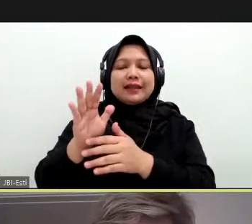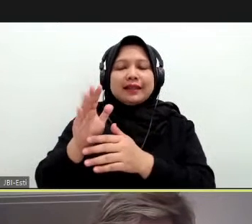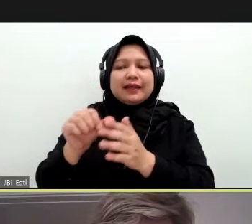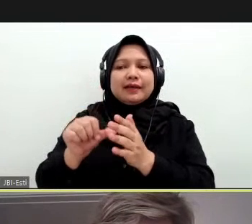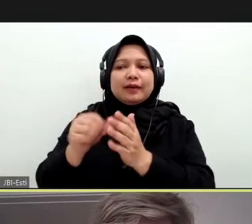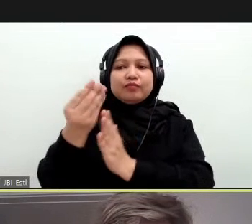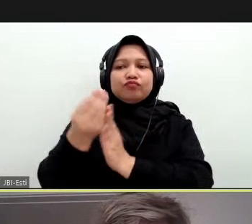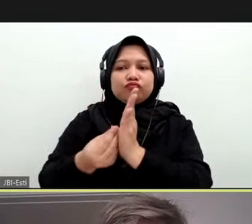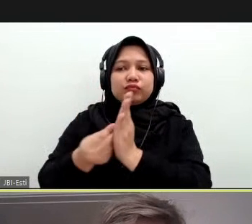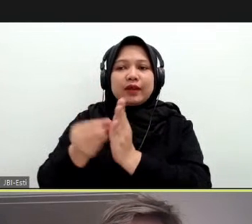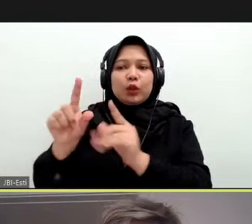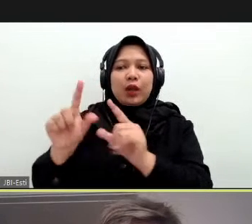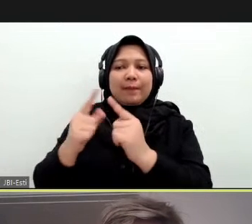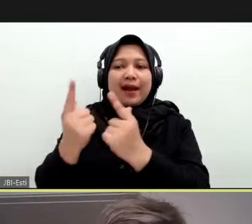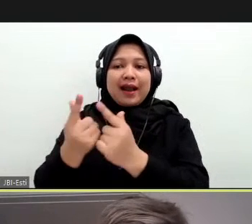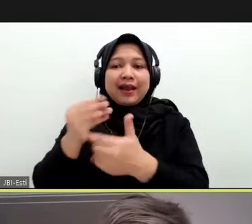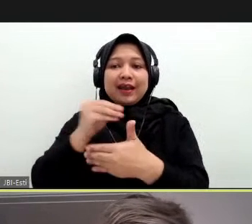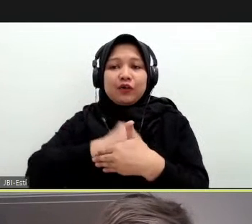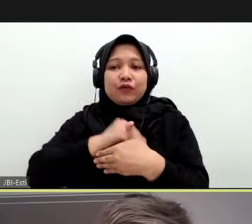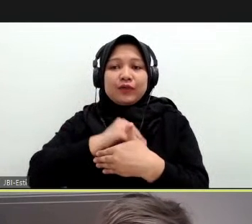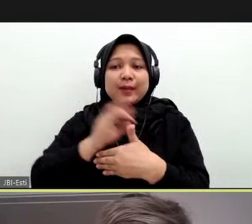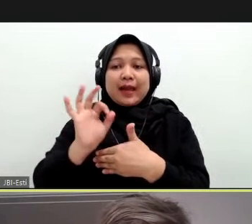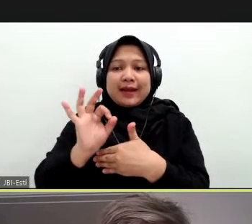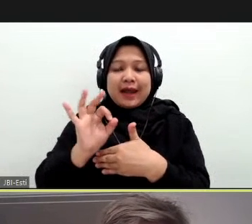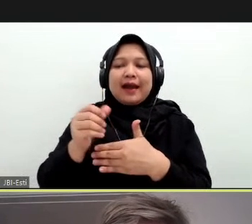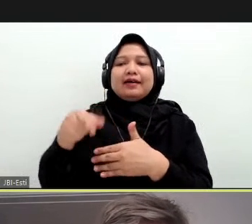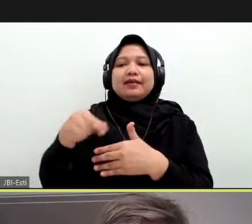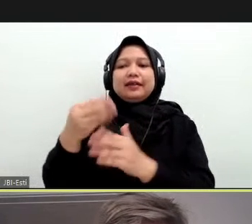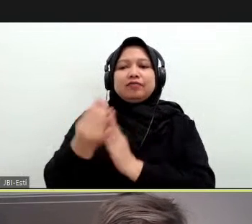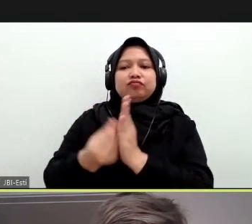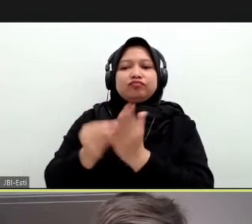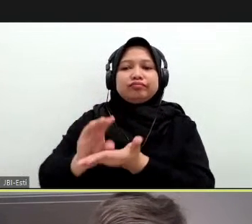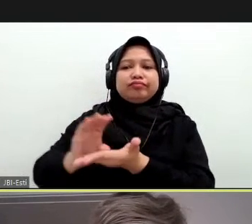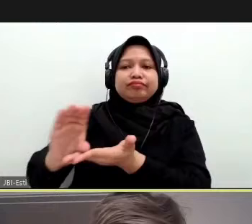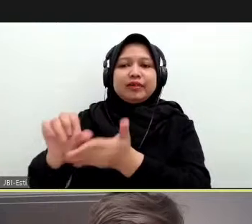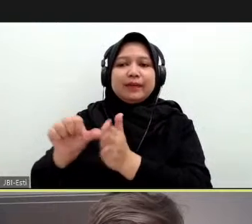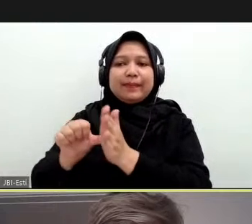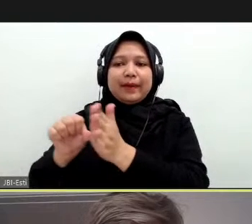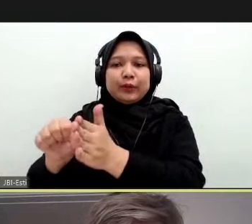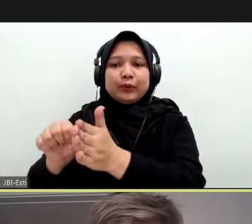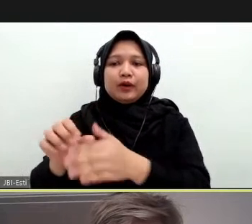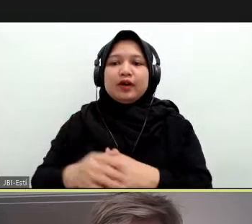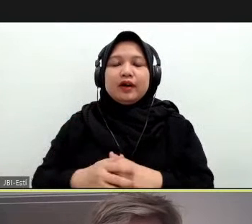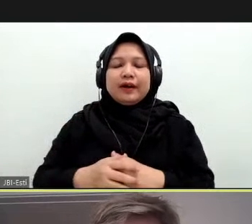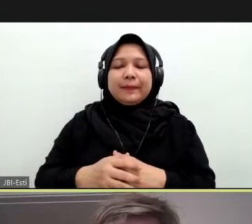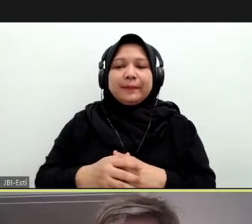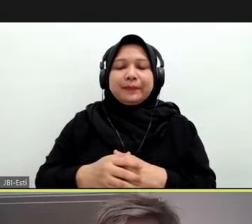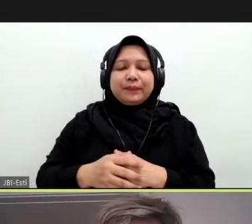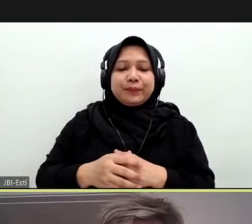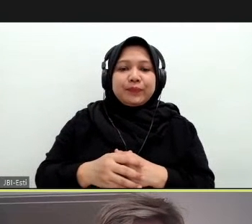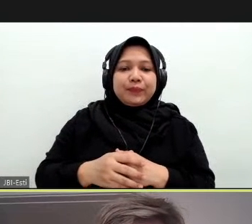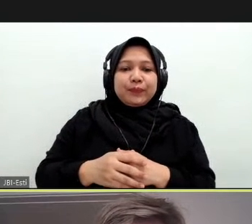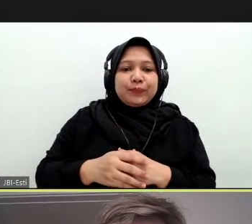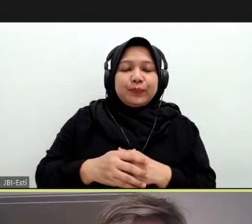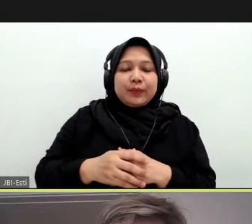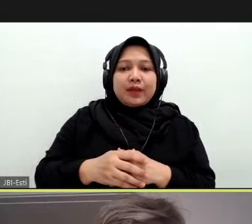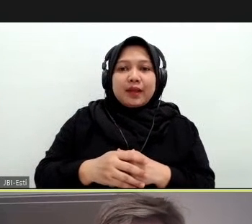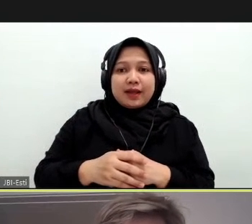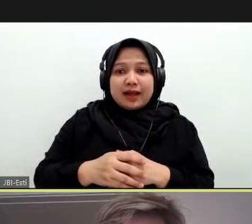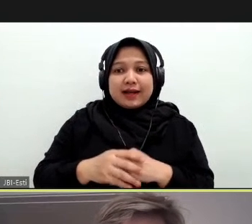society organizations also face the so-called de-risking by financial institutions, which is a phenomenon